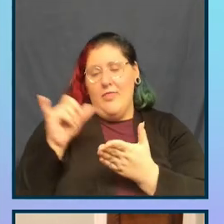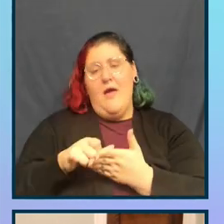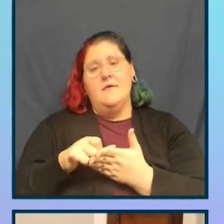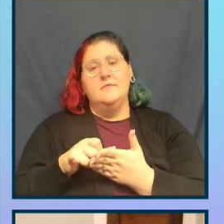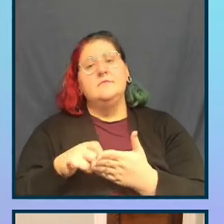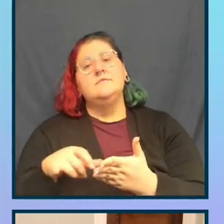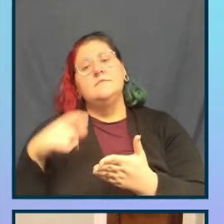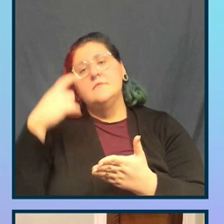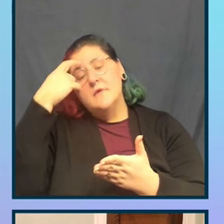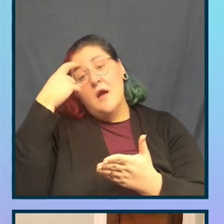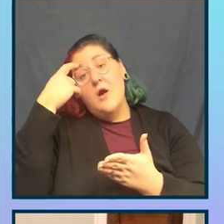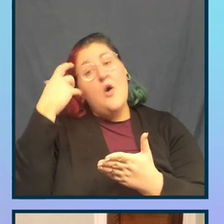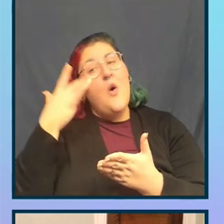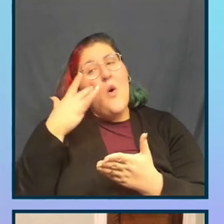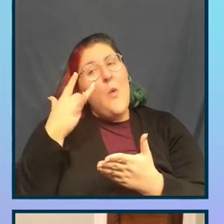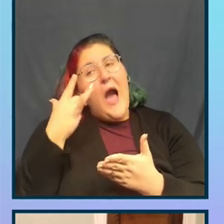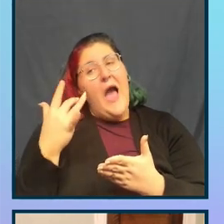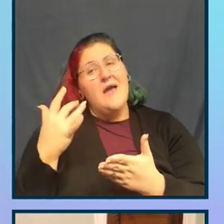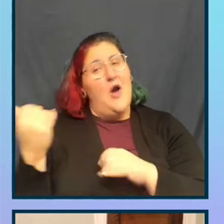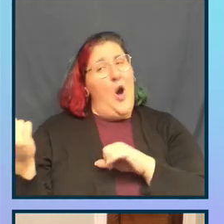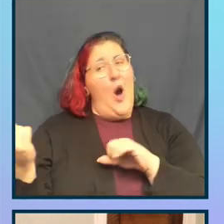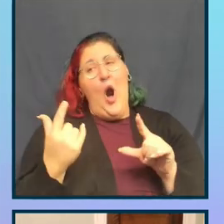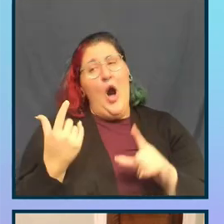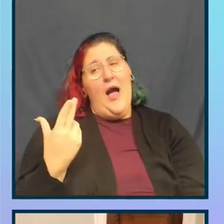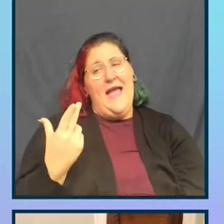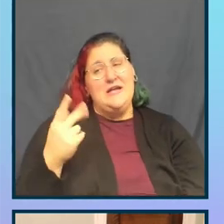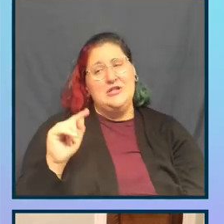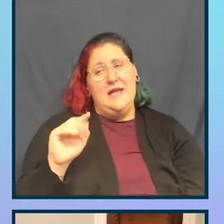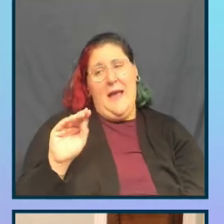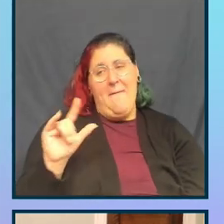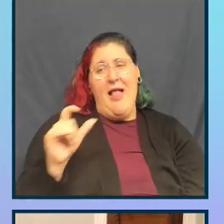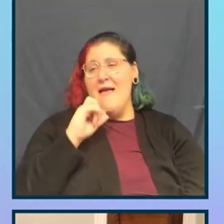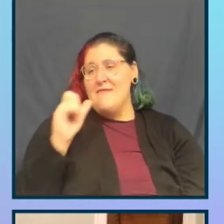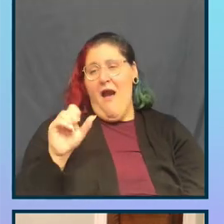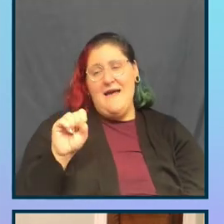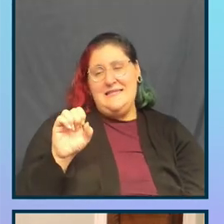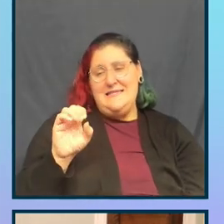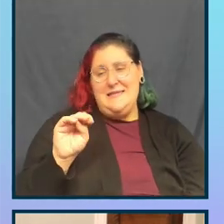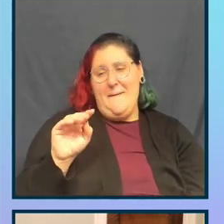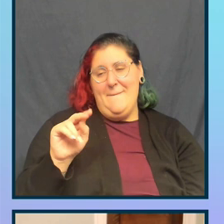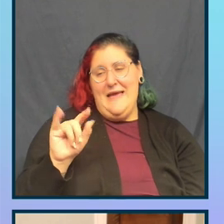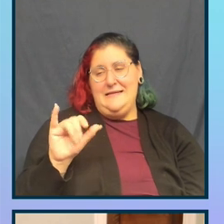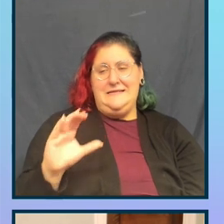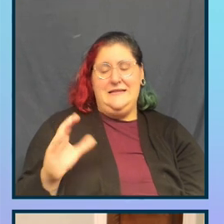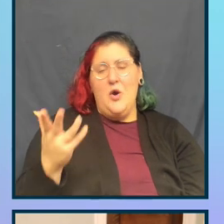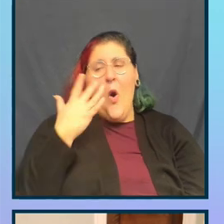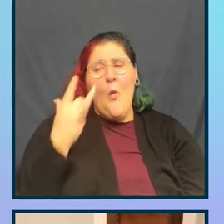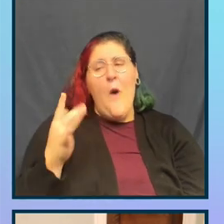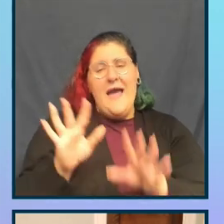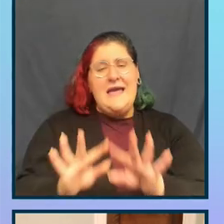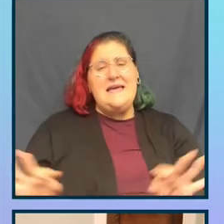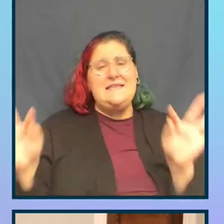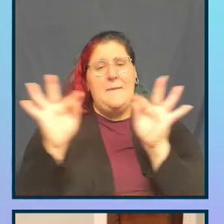why isn't all HTML semantic? Why is it important that we discuss semantic